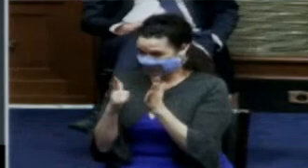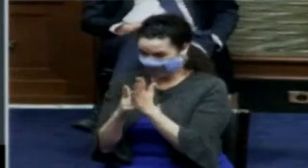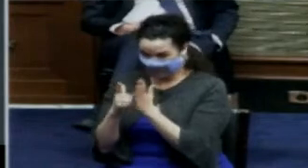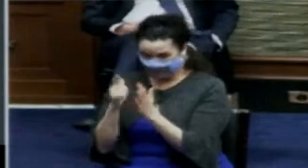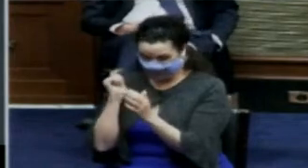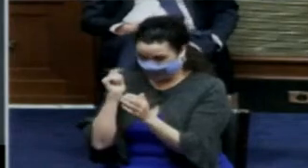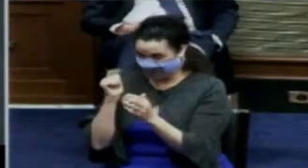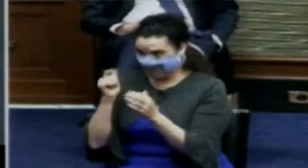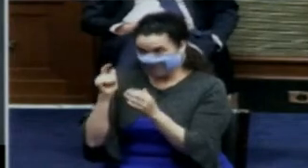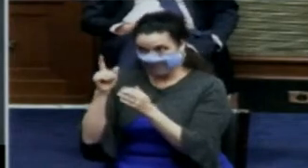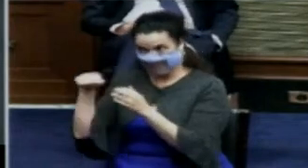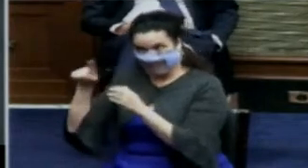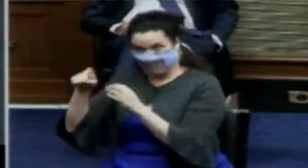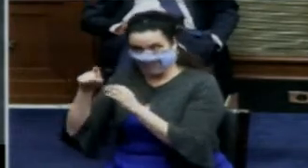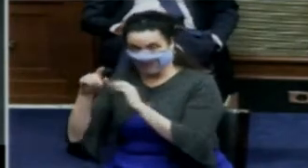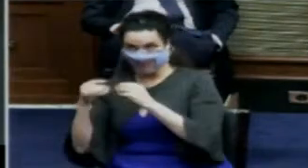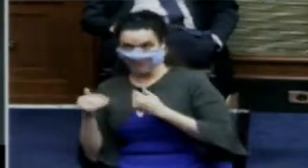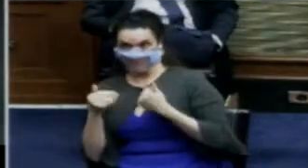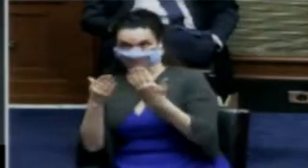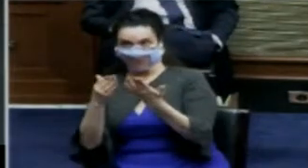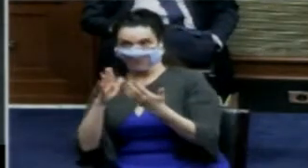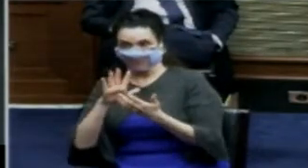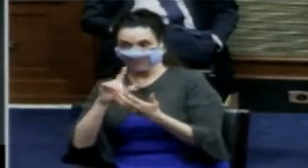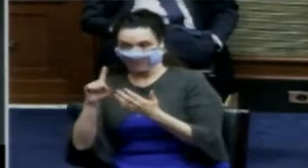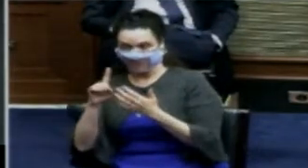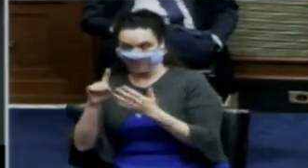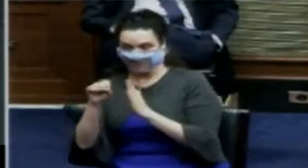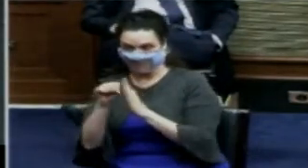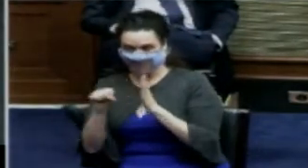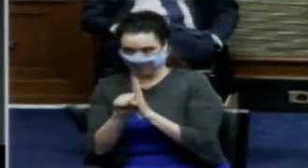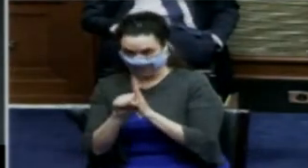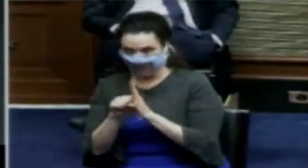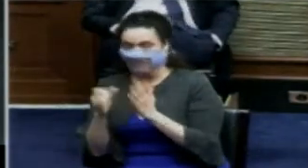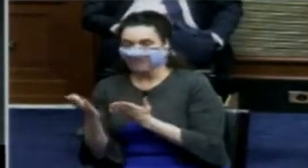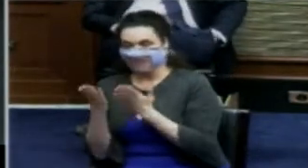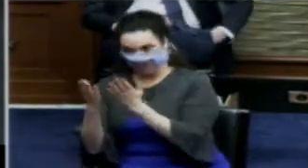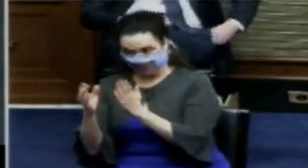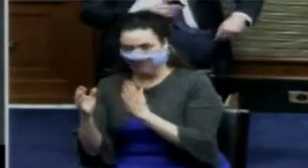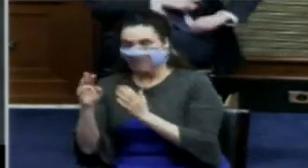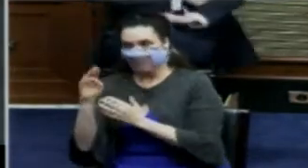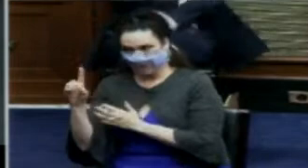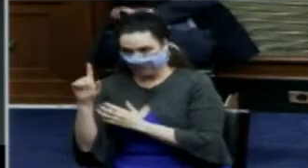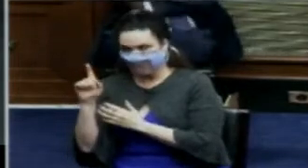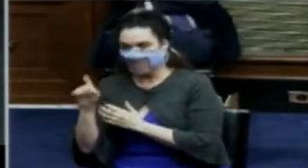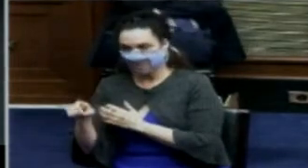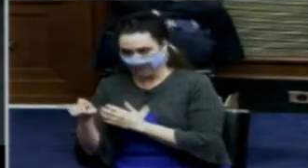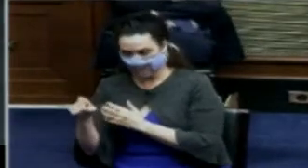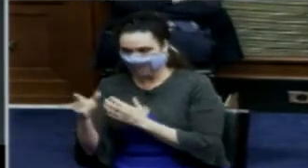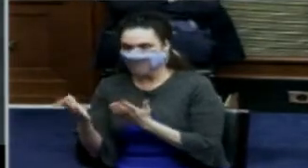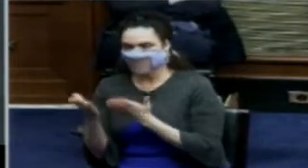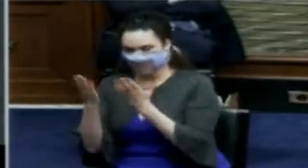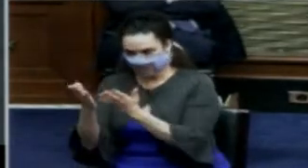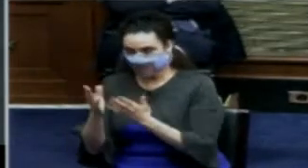state. So Congress would have to pass legislation giving the land back to Maryland. Then Maryland would have to pass